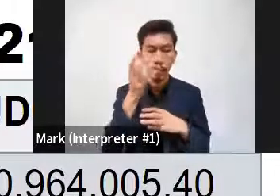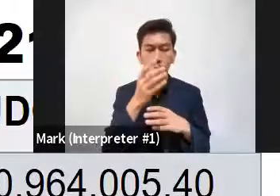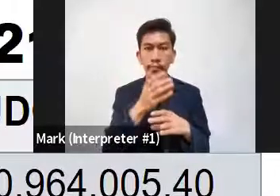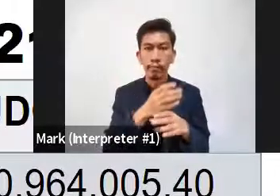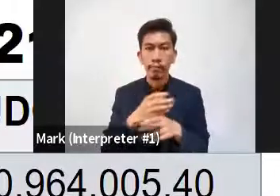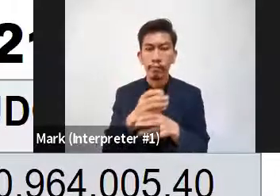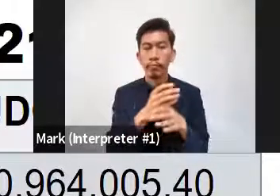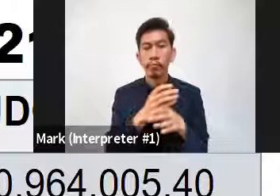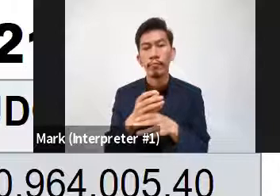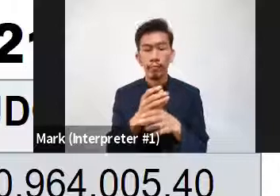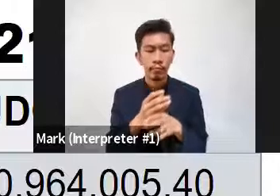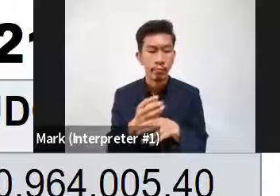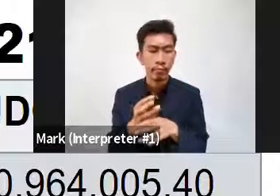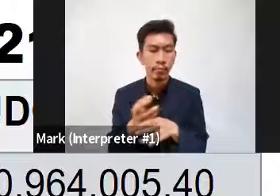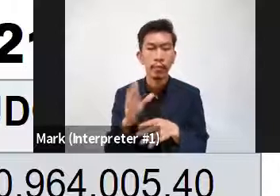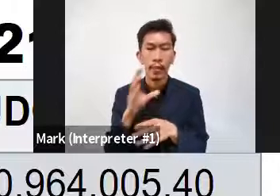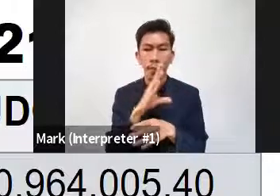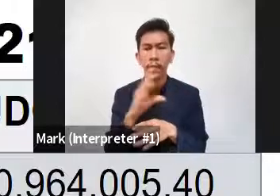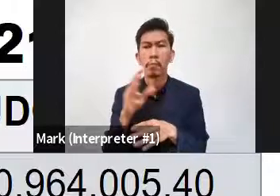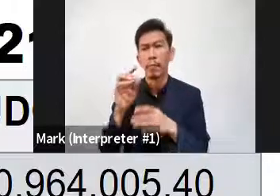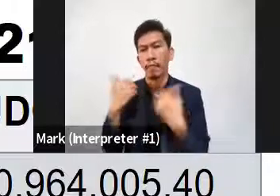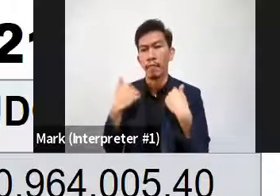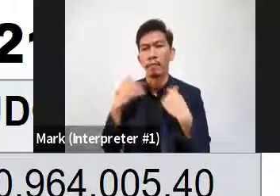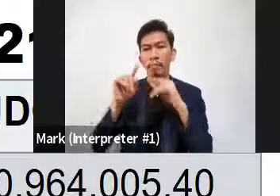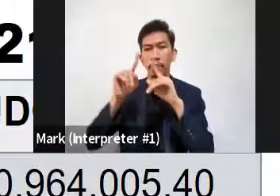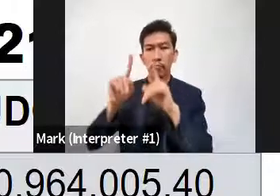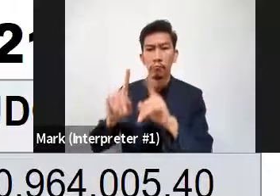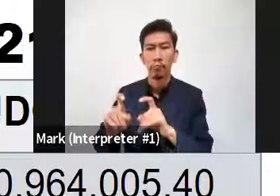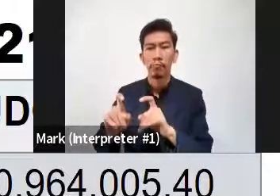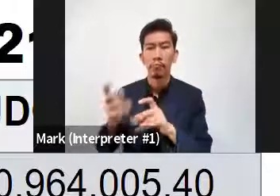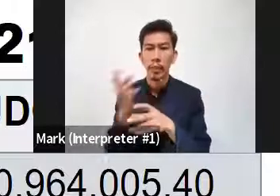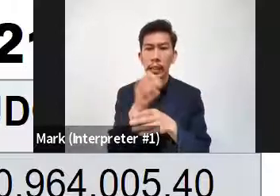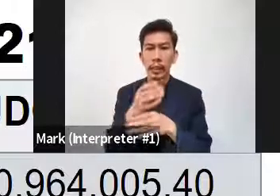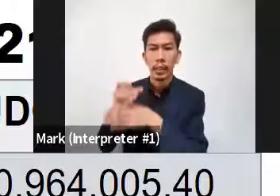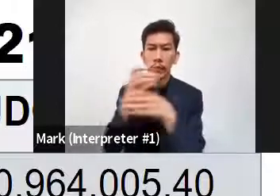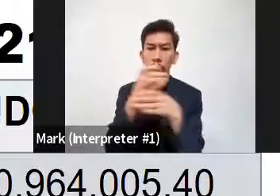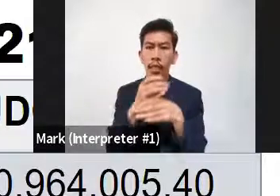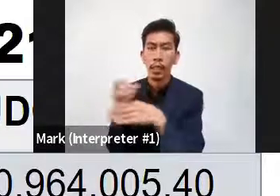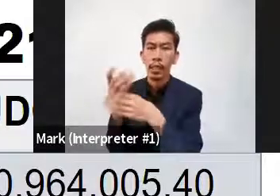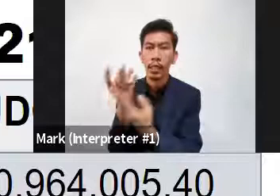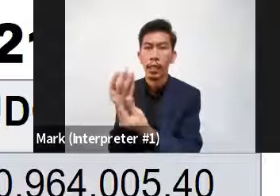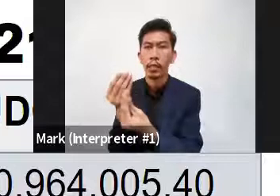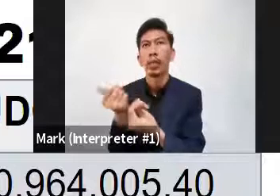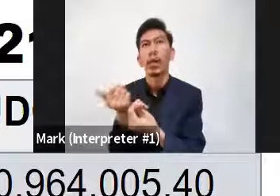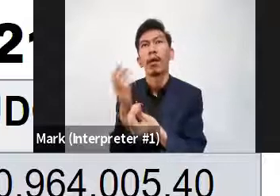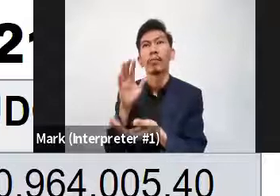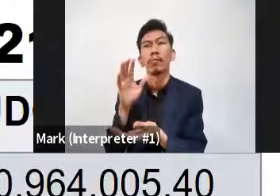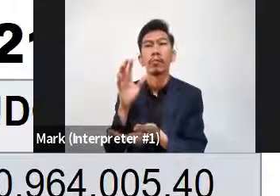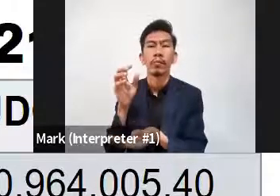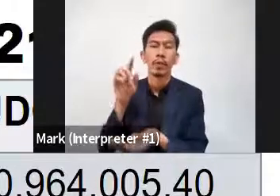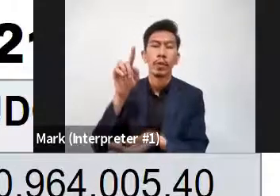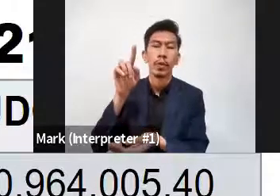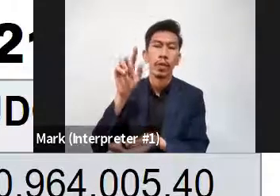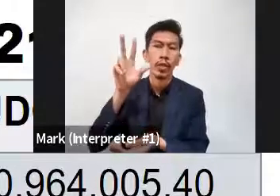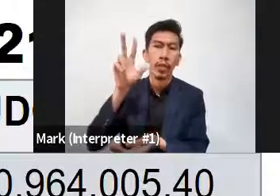radioactive iodine ablation treatment. It's a one-time treatment. It costs 30,000 pesos at Jose